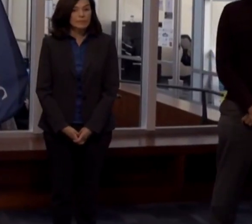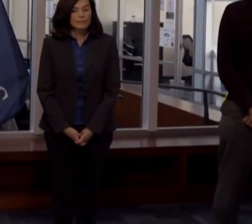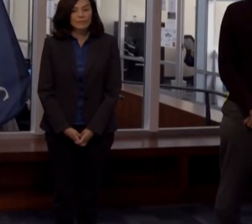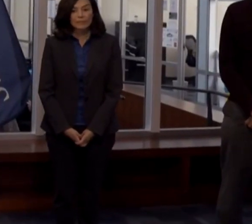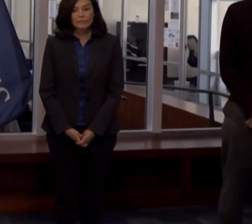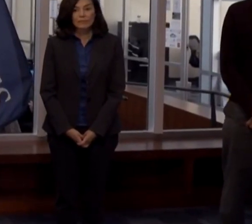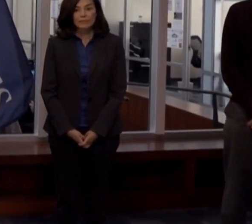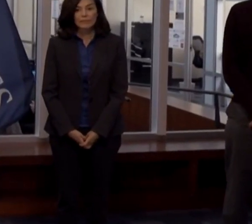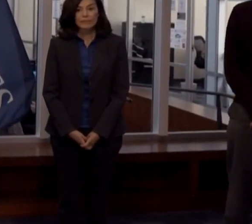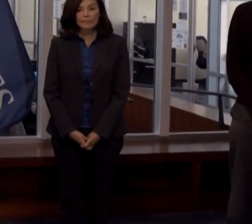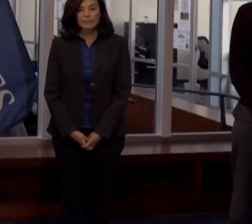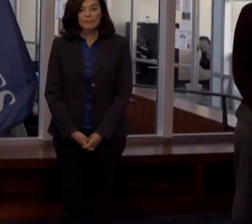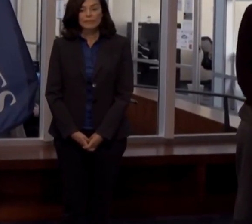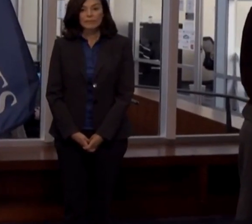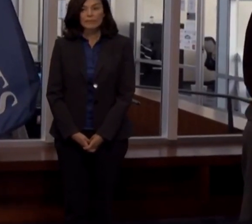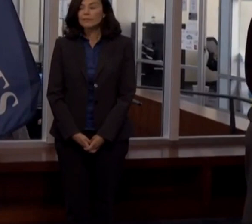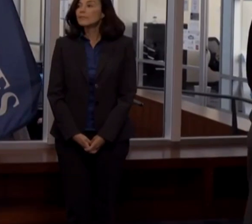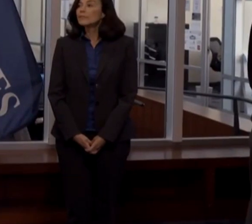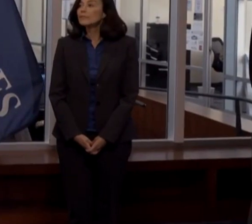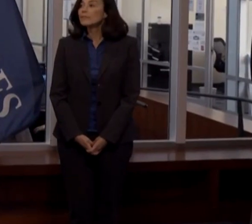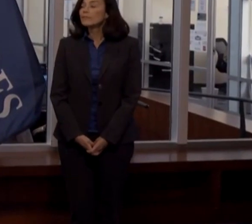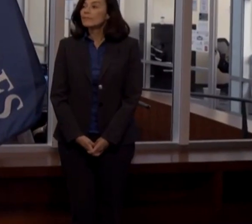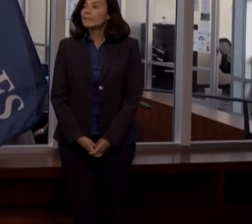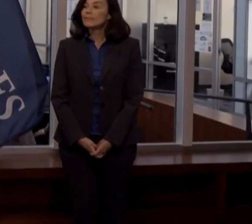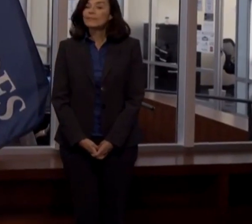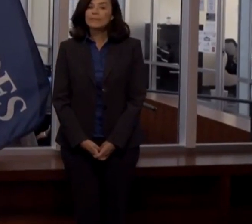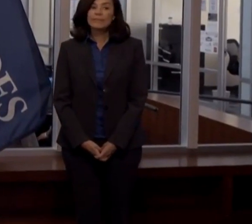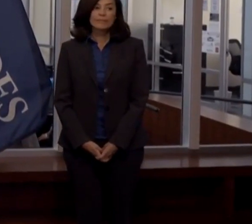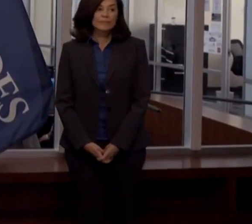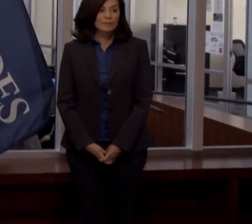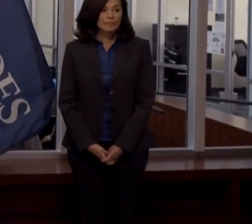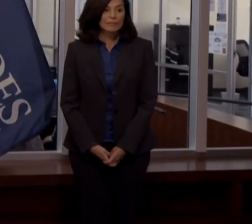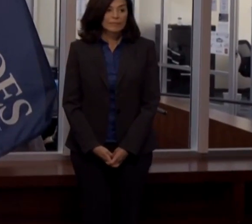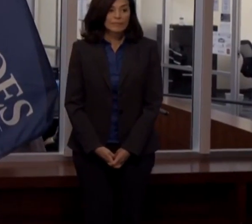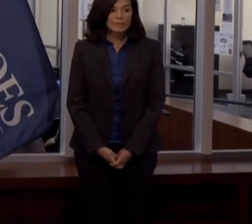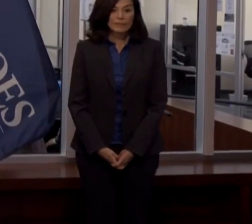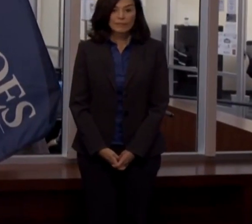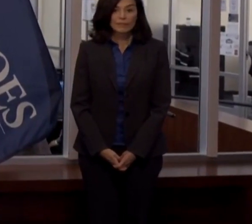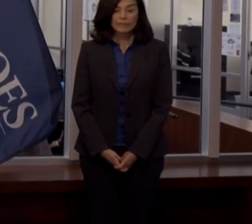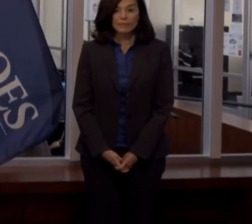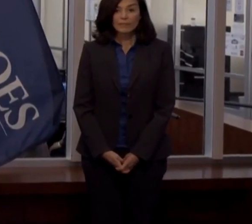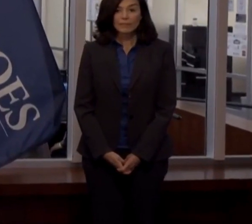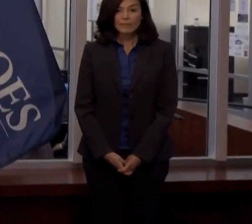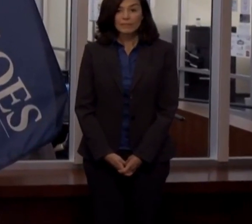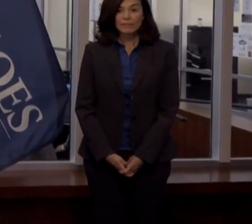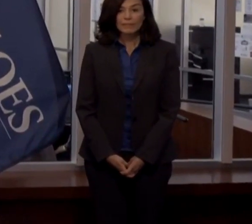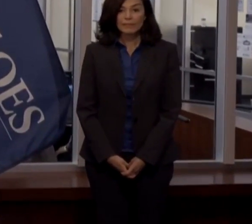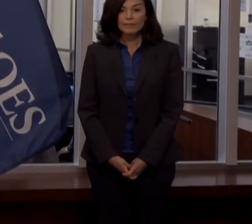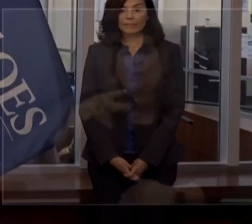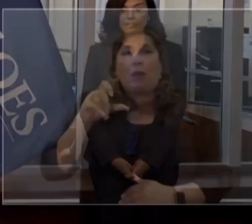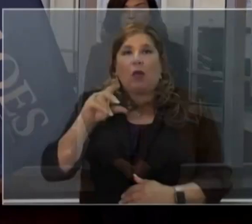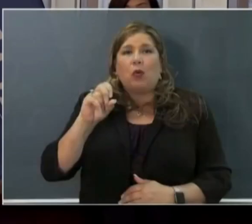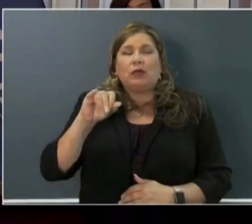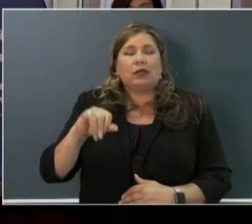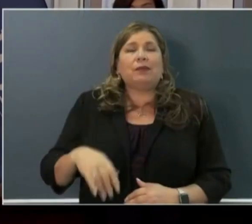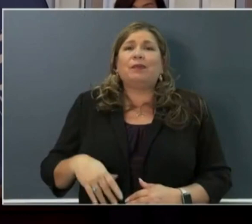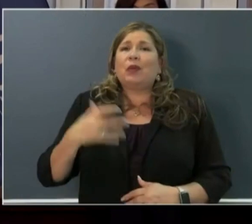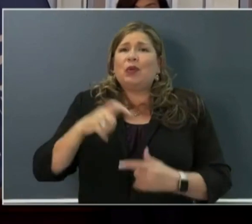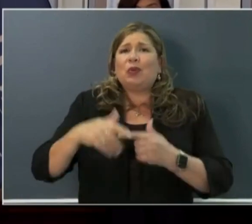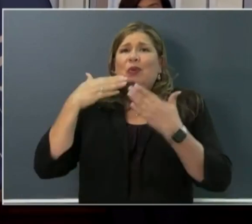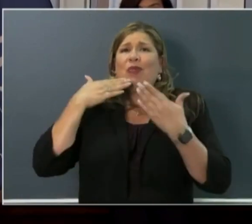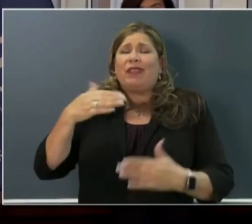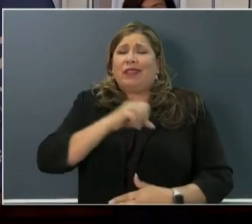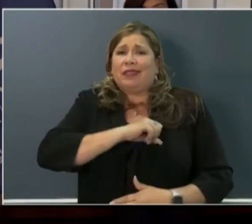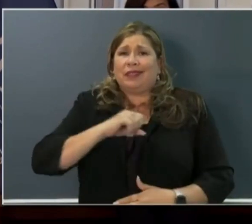Start by just thanking our Speaker, Nancy Pelosi, thank leadership of the Senate, particularly